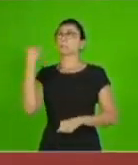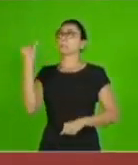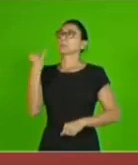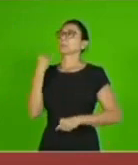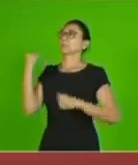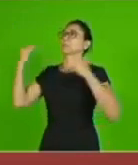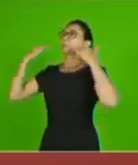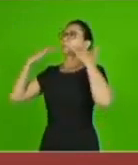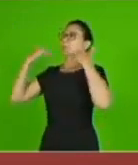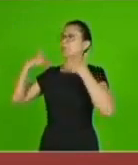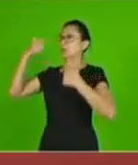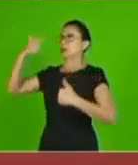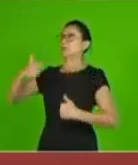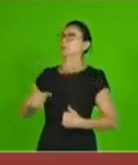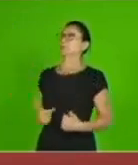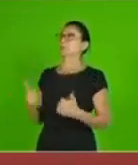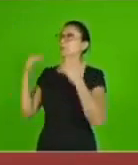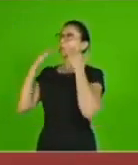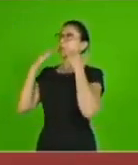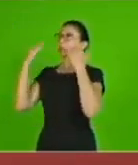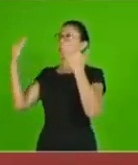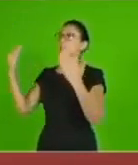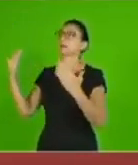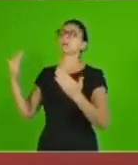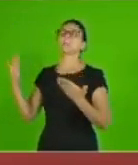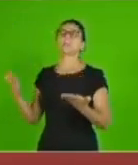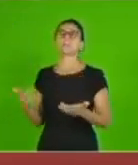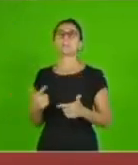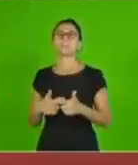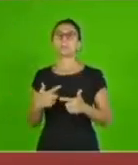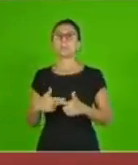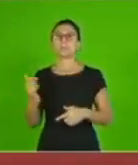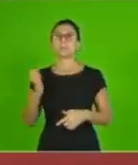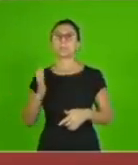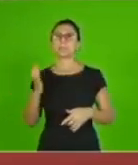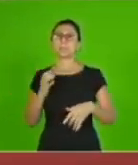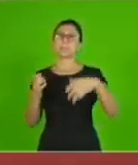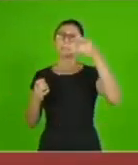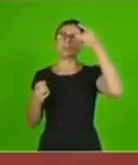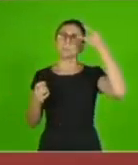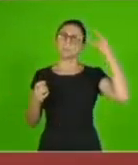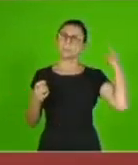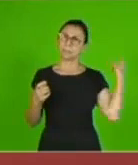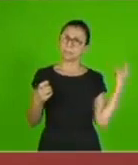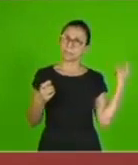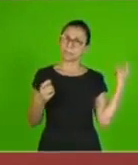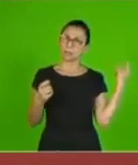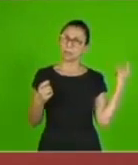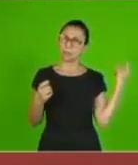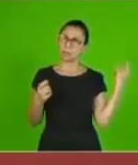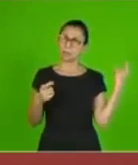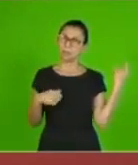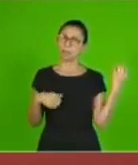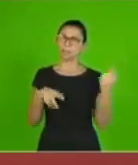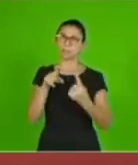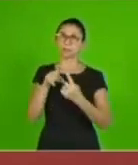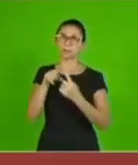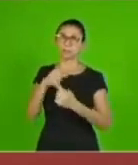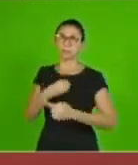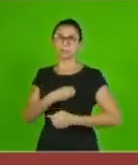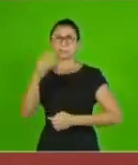the more rich he thought that more riches he had, the more value he had to